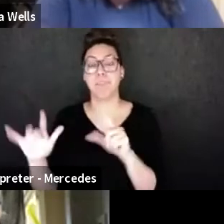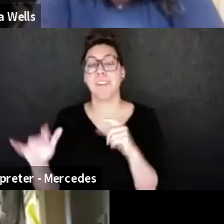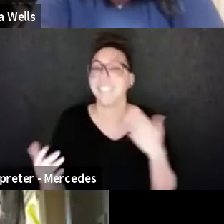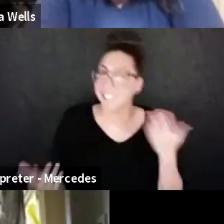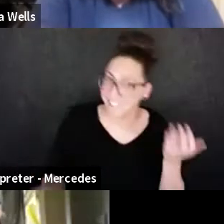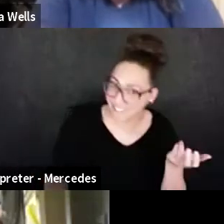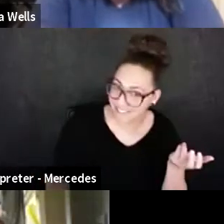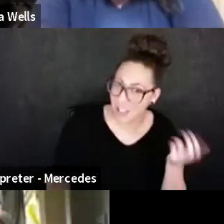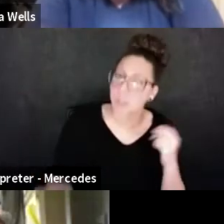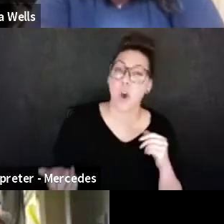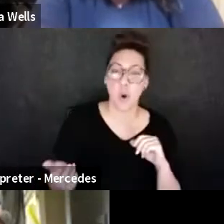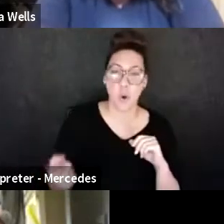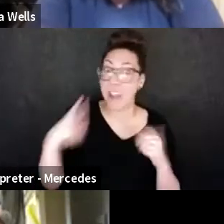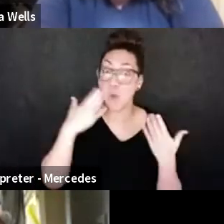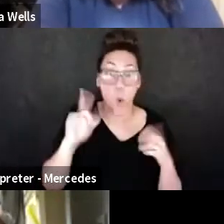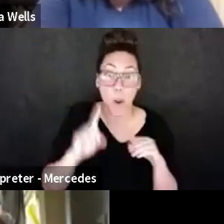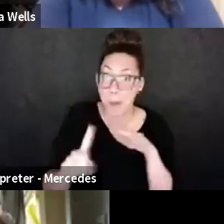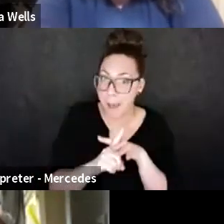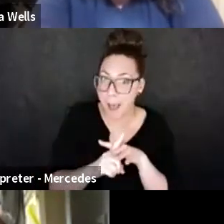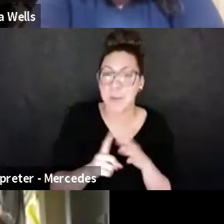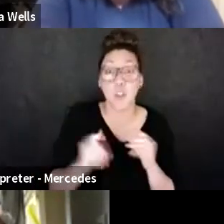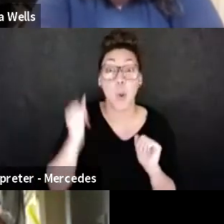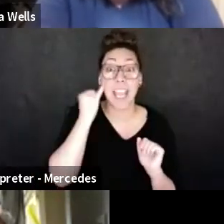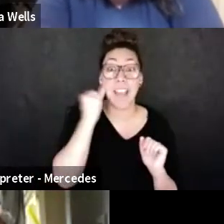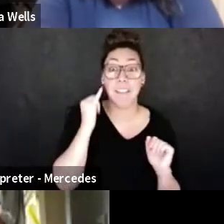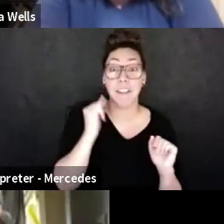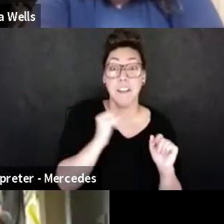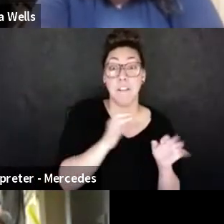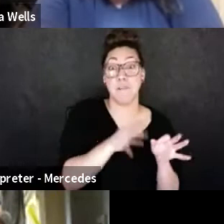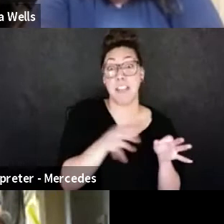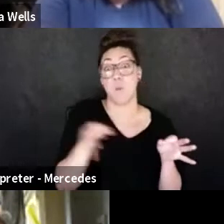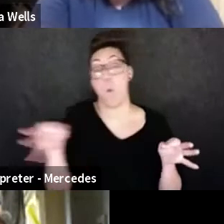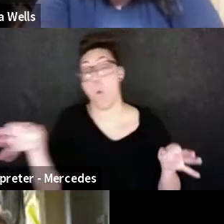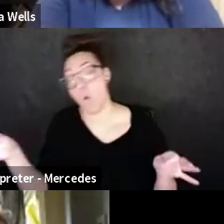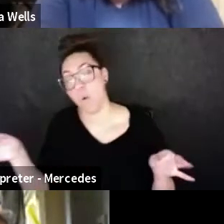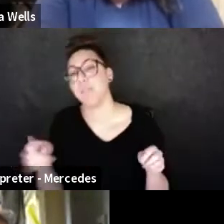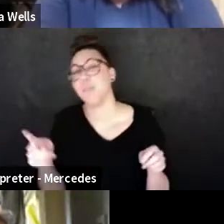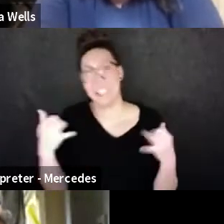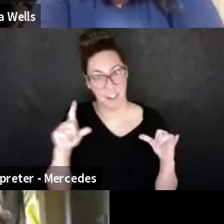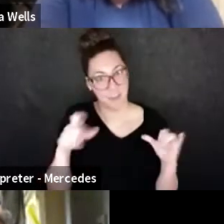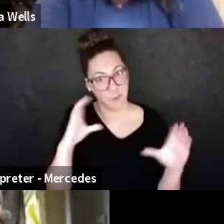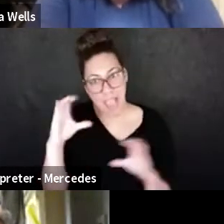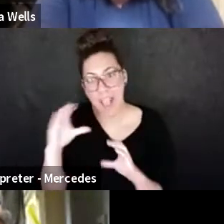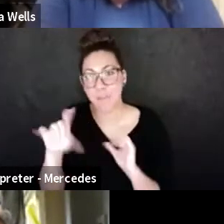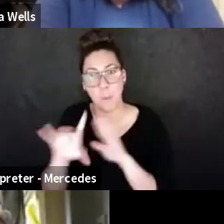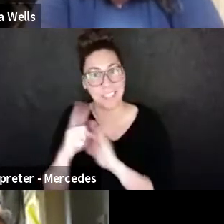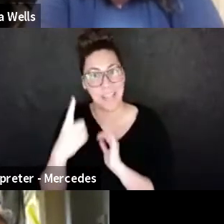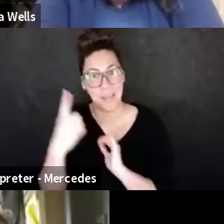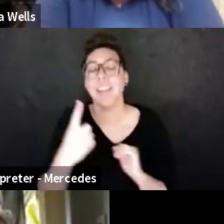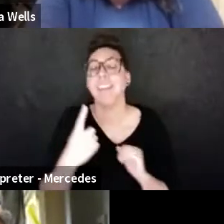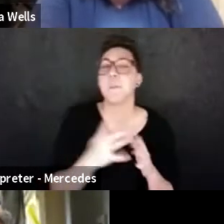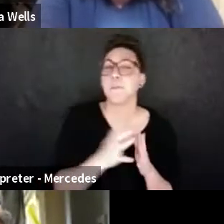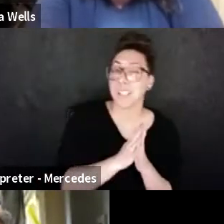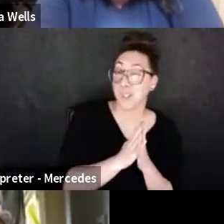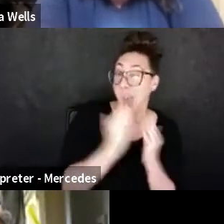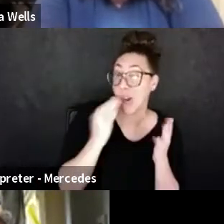out something from there. So there's a way to do it. I was just wondering if there was if there was an